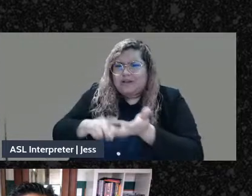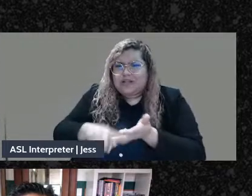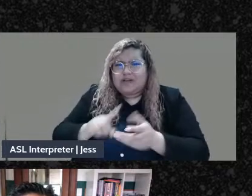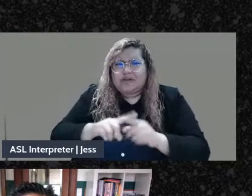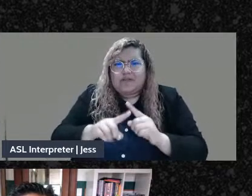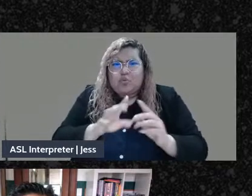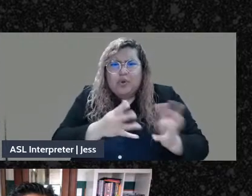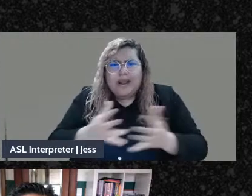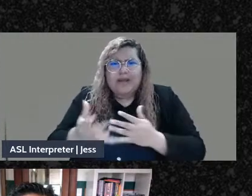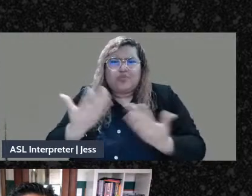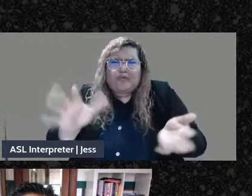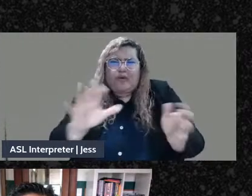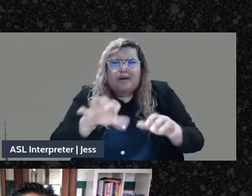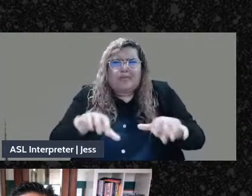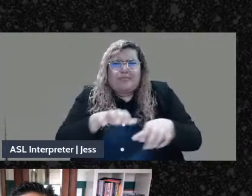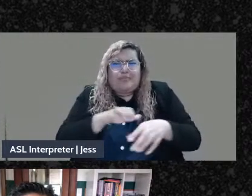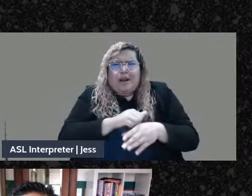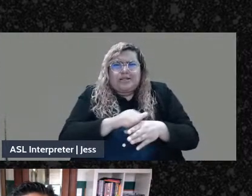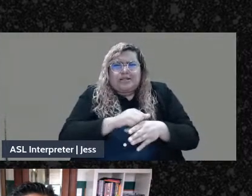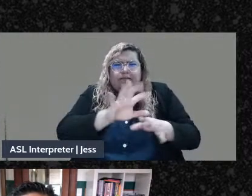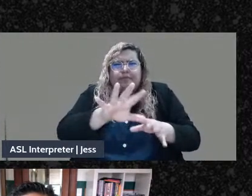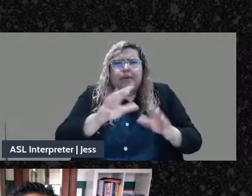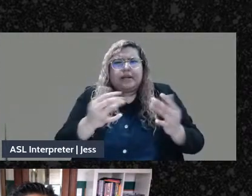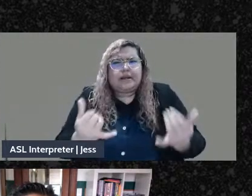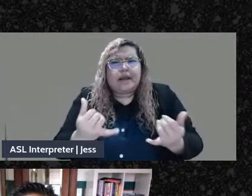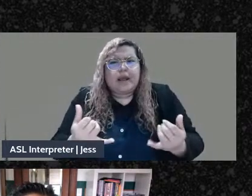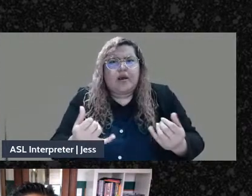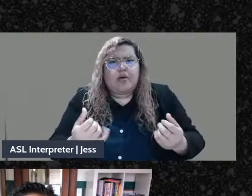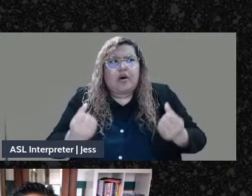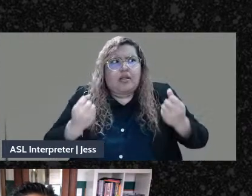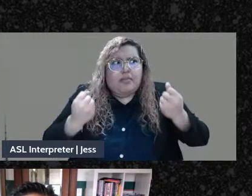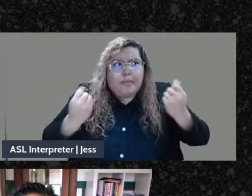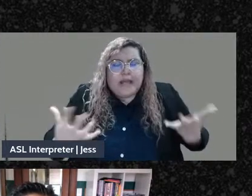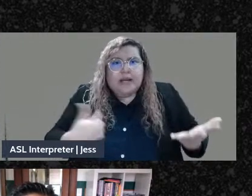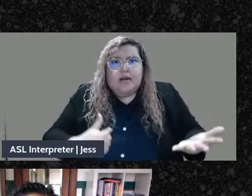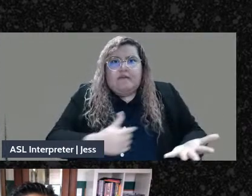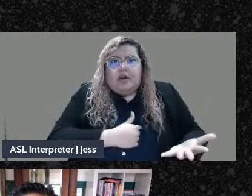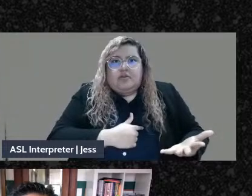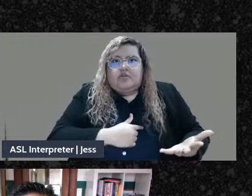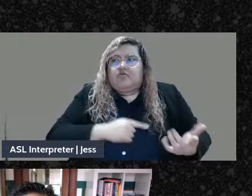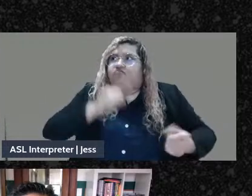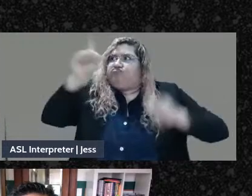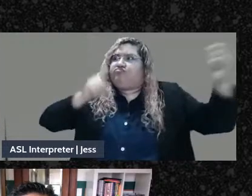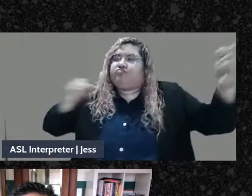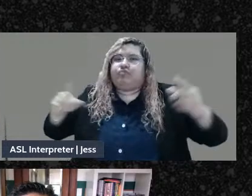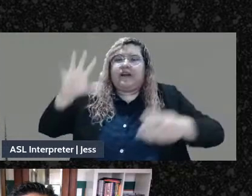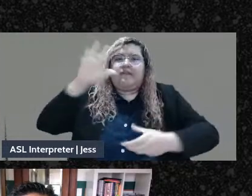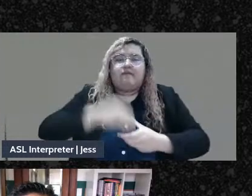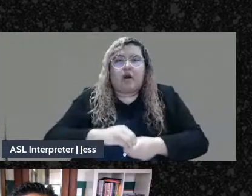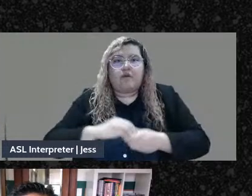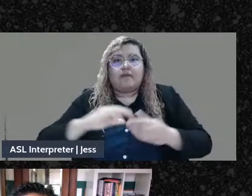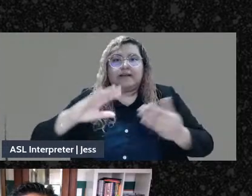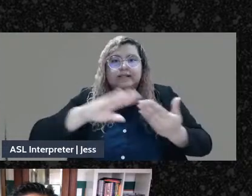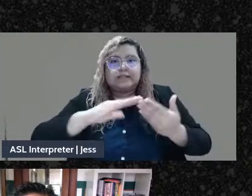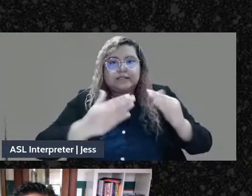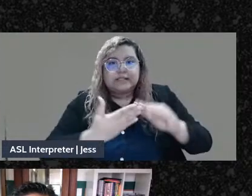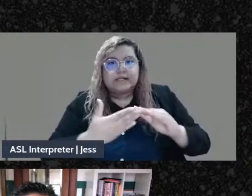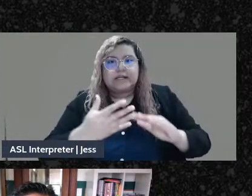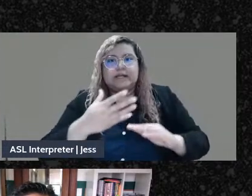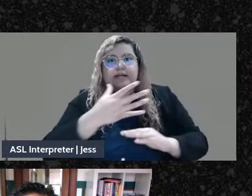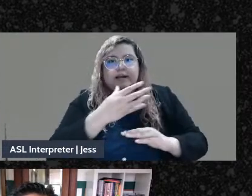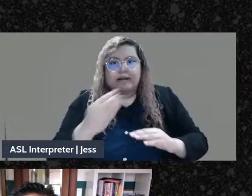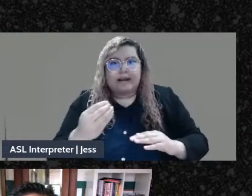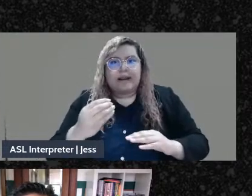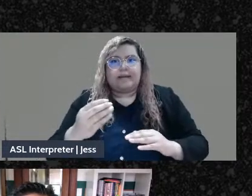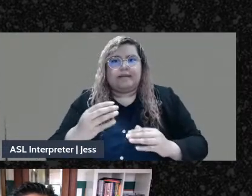like a lot of people in a lot of places suddenly doing city and county budget work and getting really deep